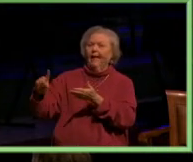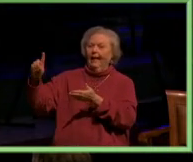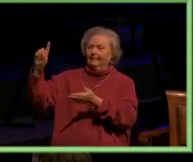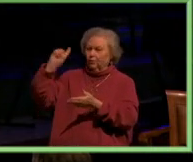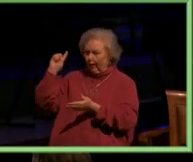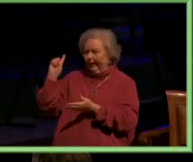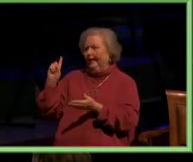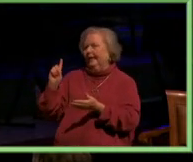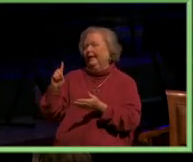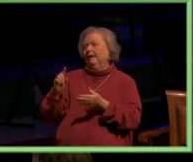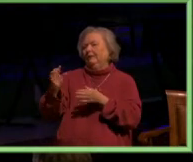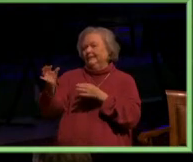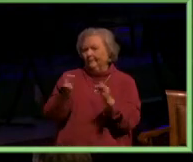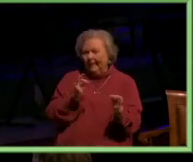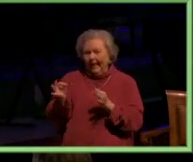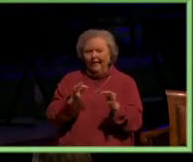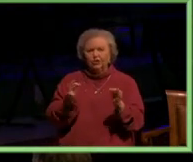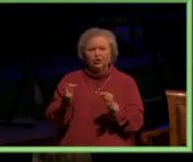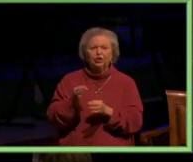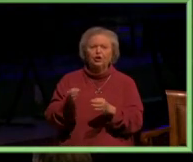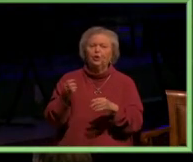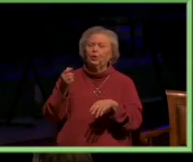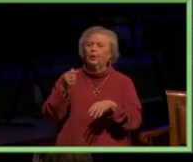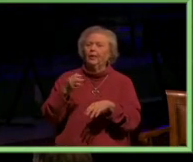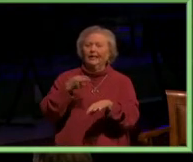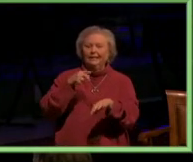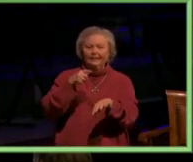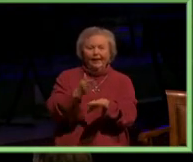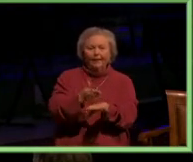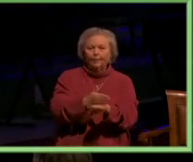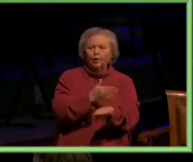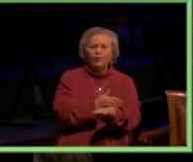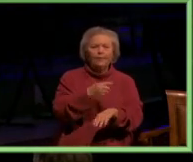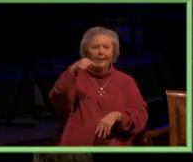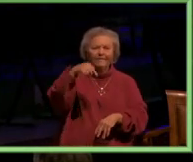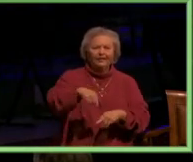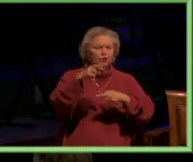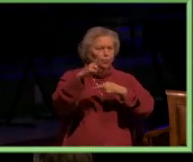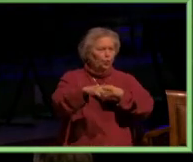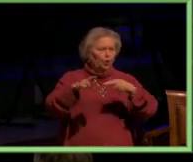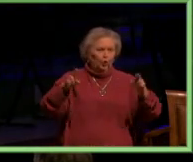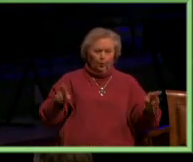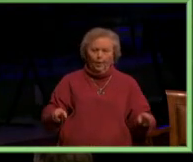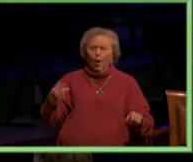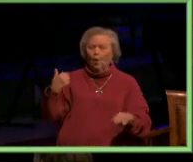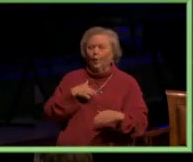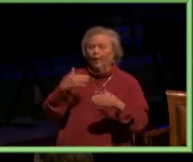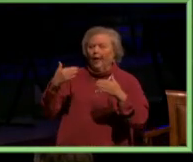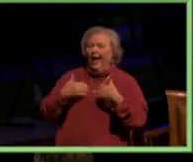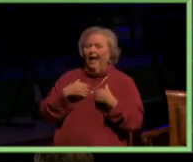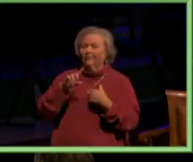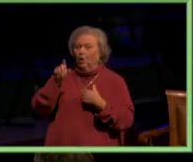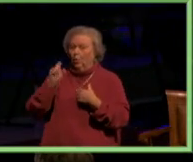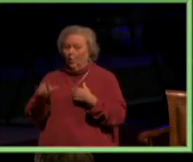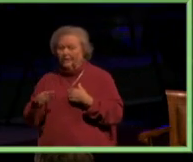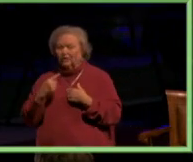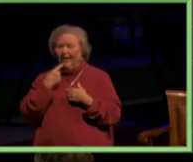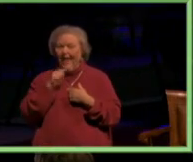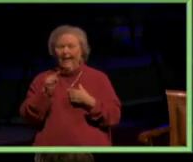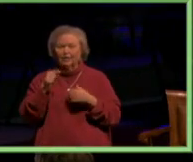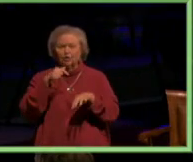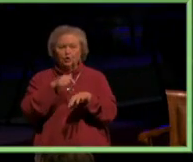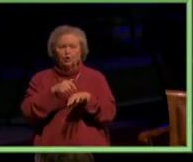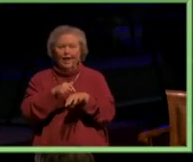renovation plan. Tonight, we are having a Q&A, but I kind of tongue-in-cheek hope there aren't any questions, because I hope I do a good job